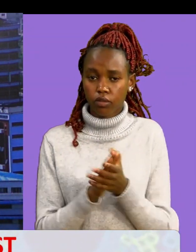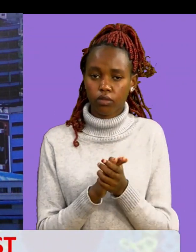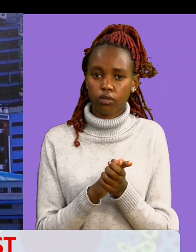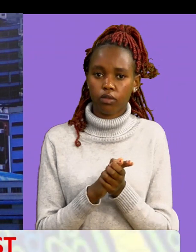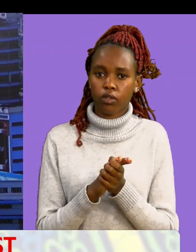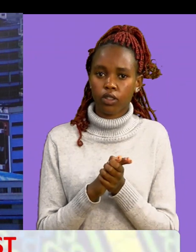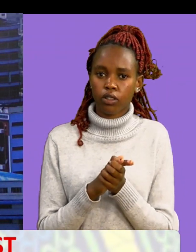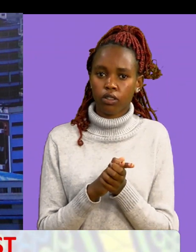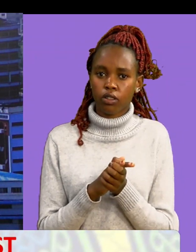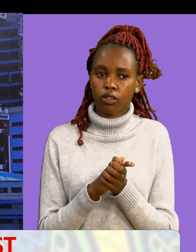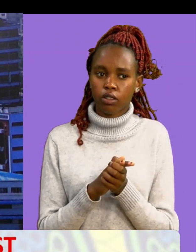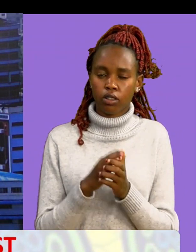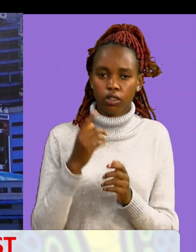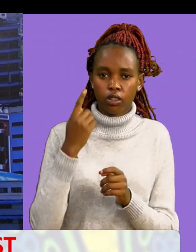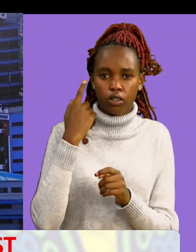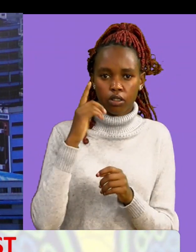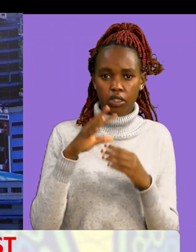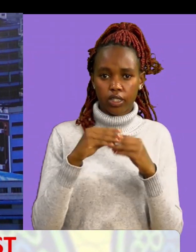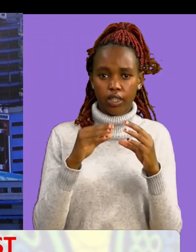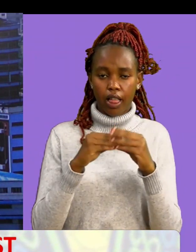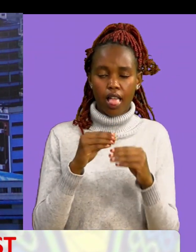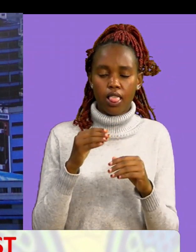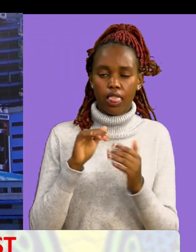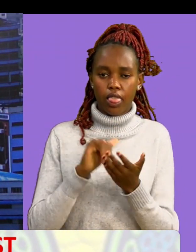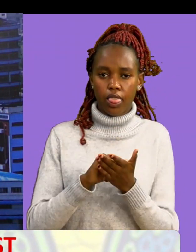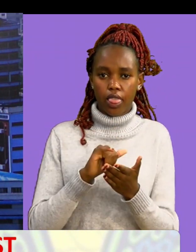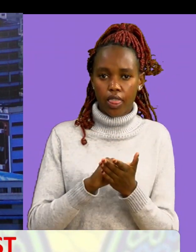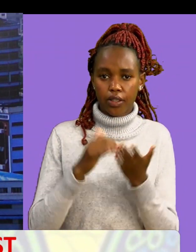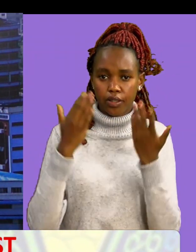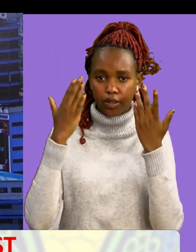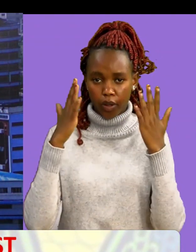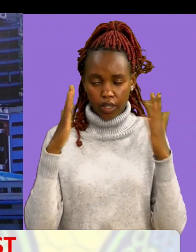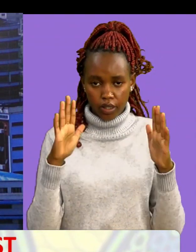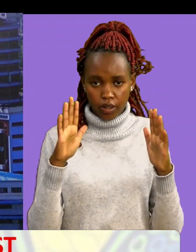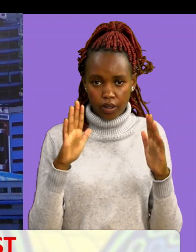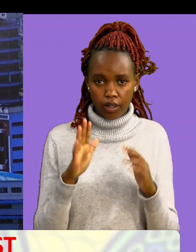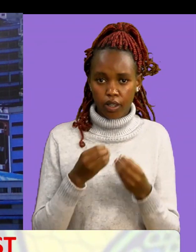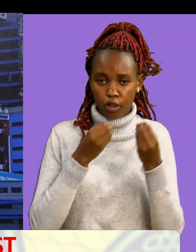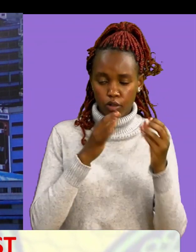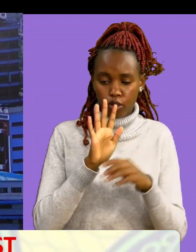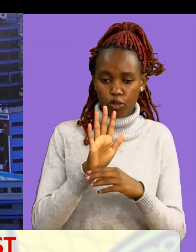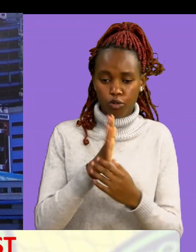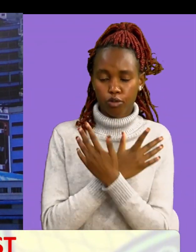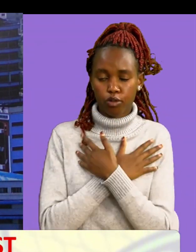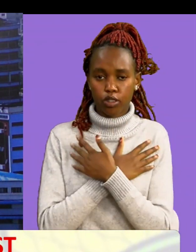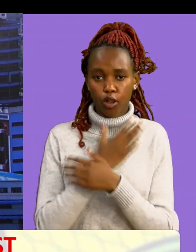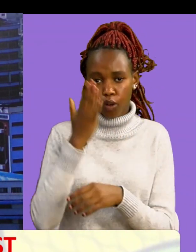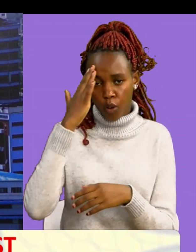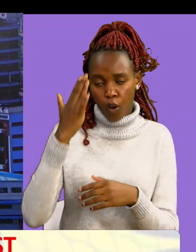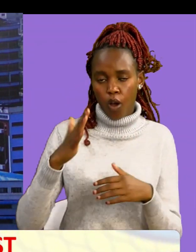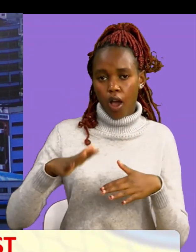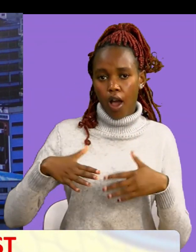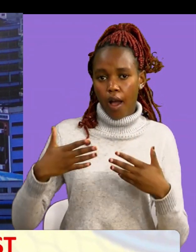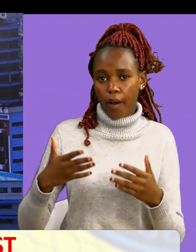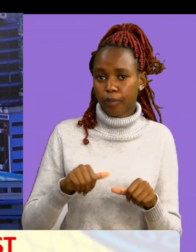course, for creating that awareness as well. Make sure umeplug mabeshta yako pale pia wajua mtaratara ni gani ama gani. Alright, hapa hivi